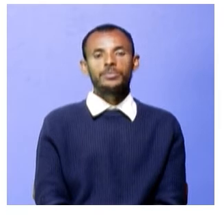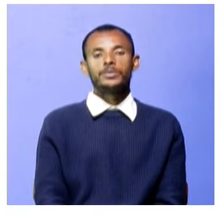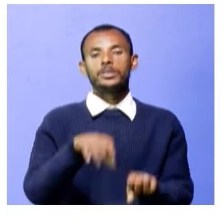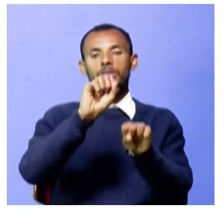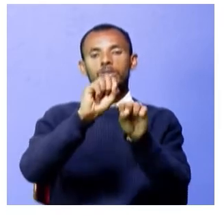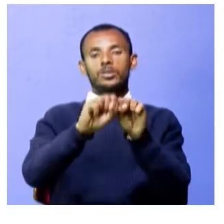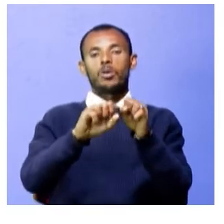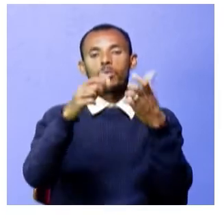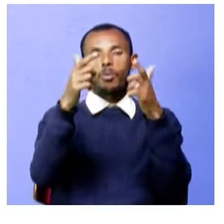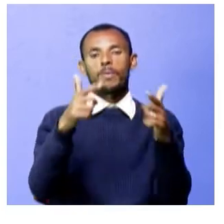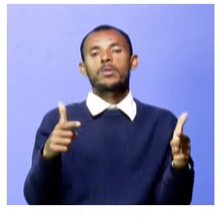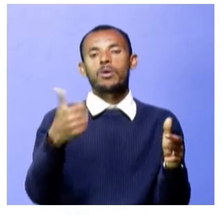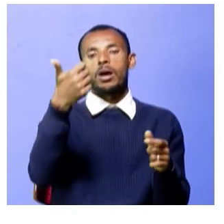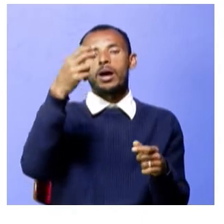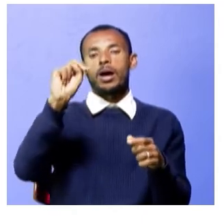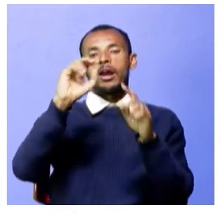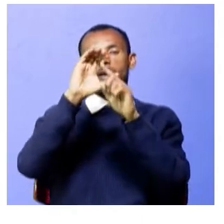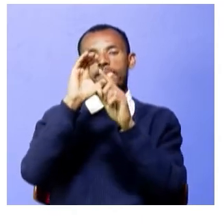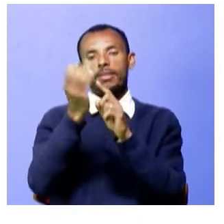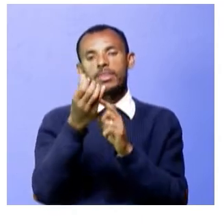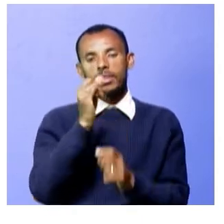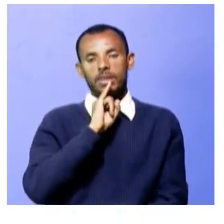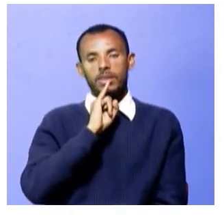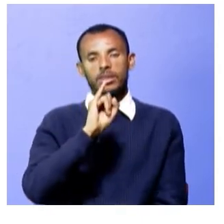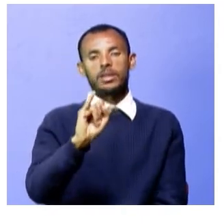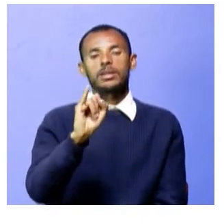so probability of an event is